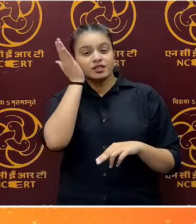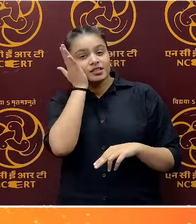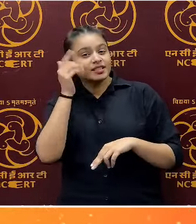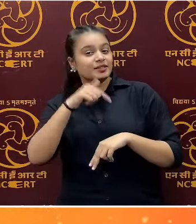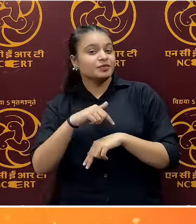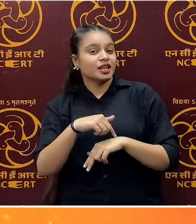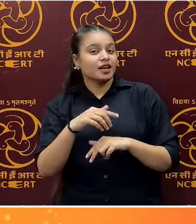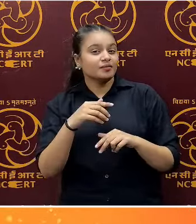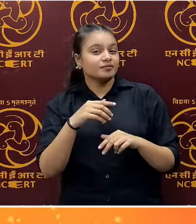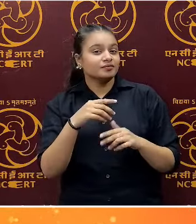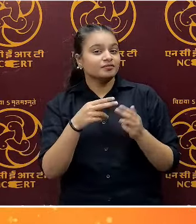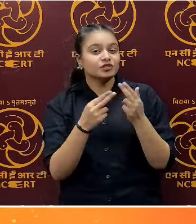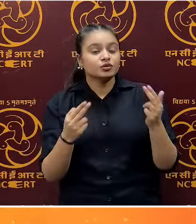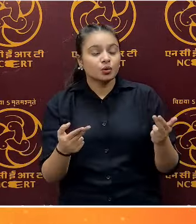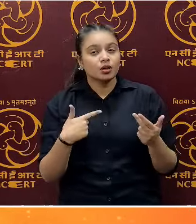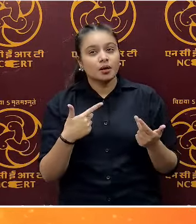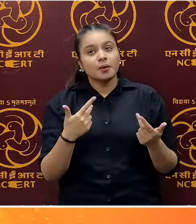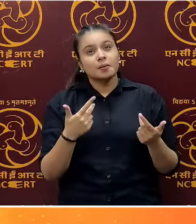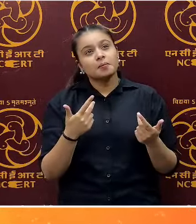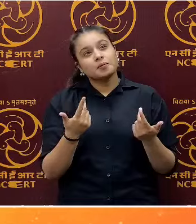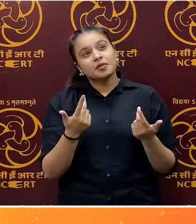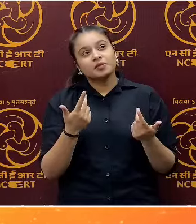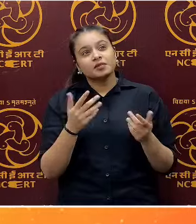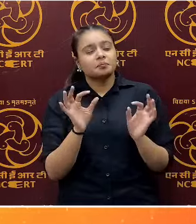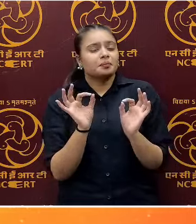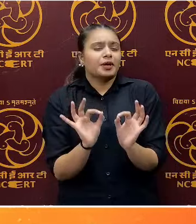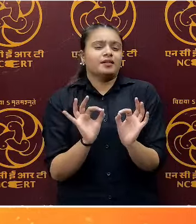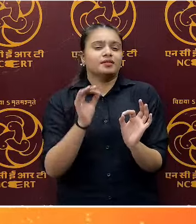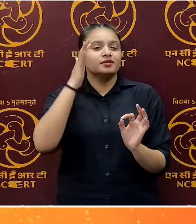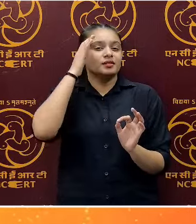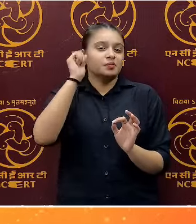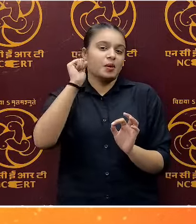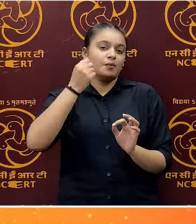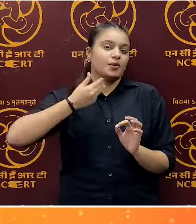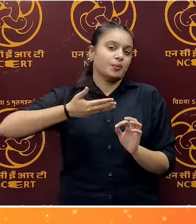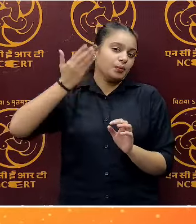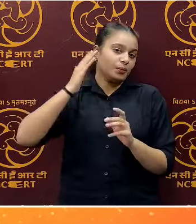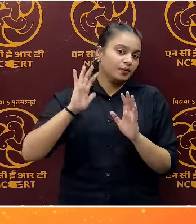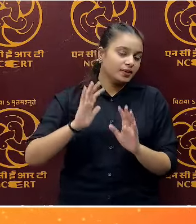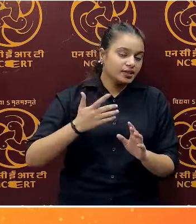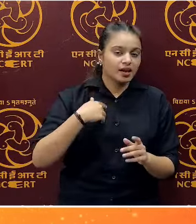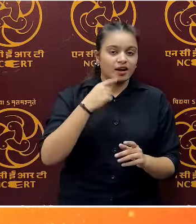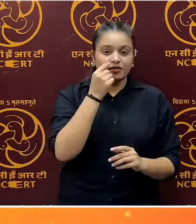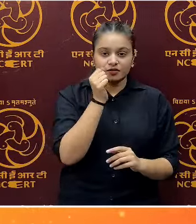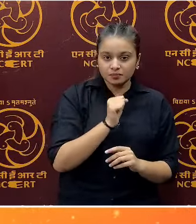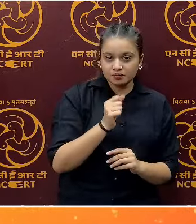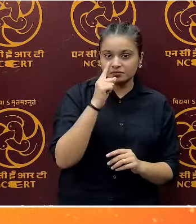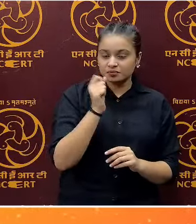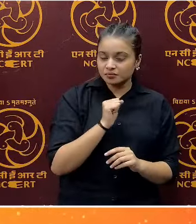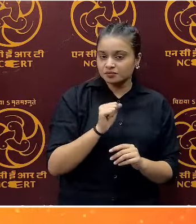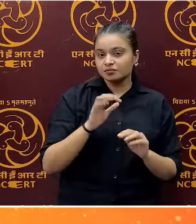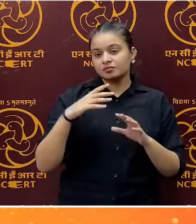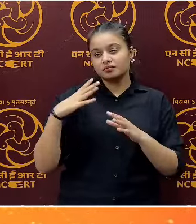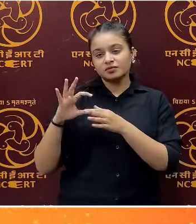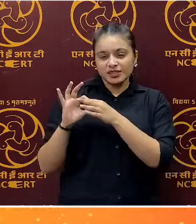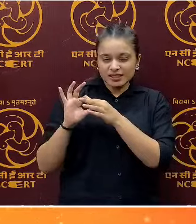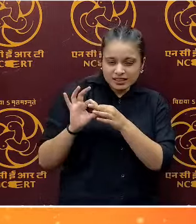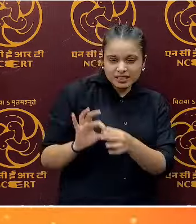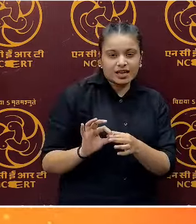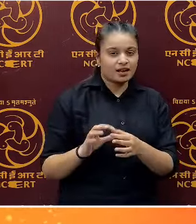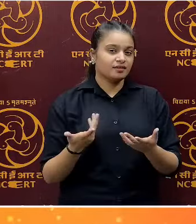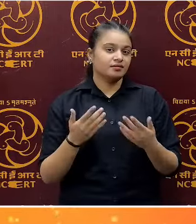and that is the most cherished memory of mine. Yes, absolutely. With our grandparents, these are certain memories that we hold very dear to our